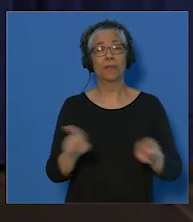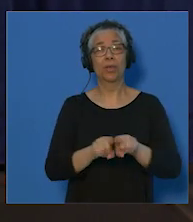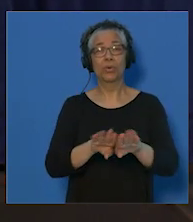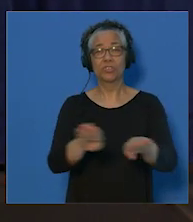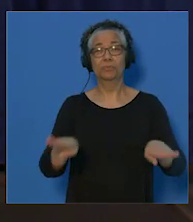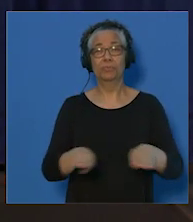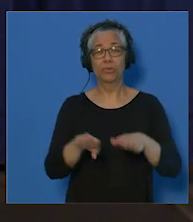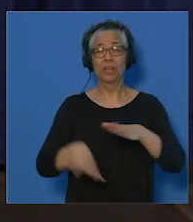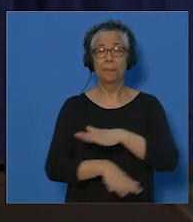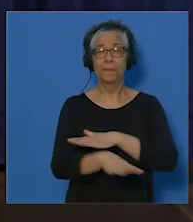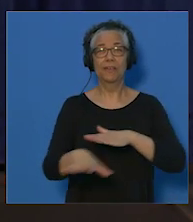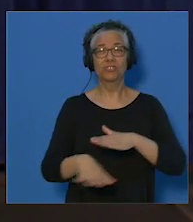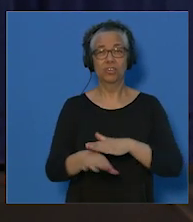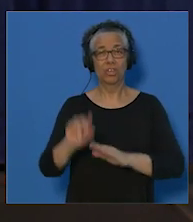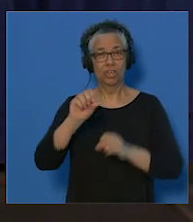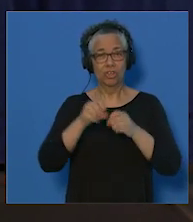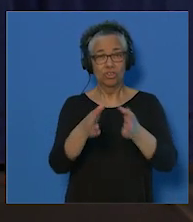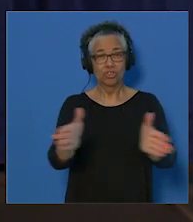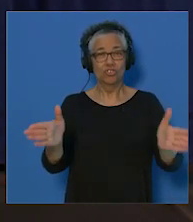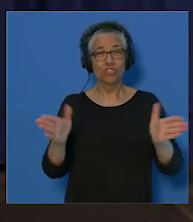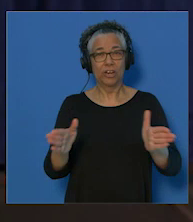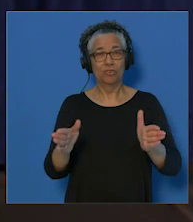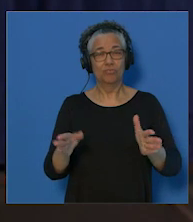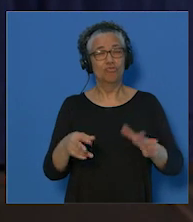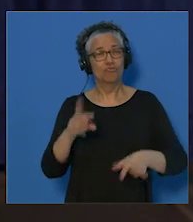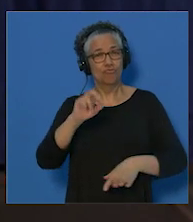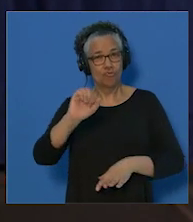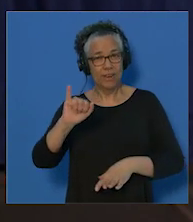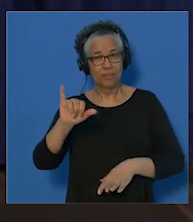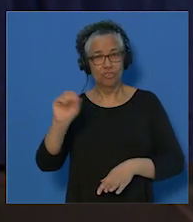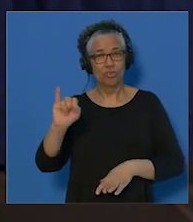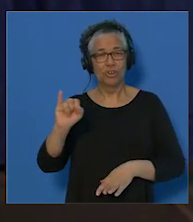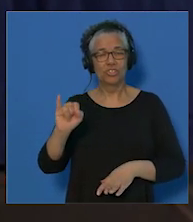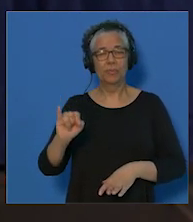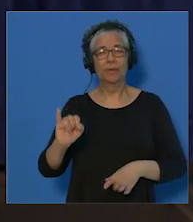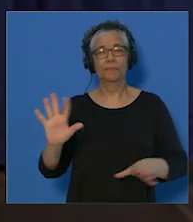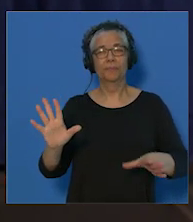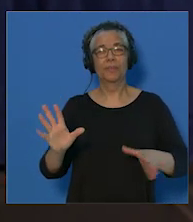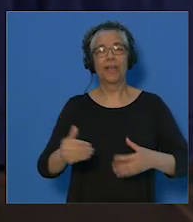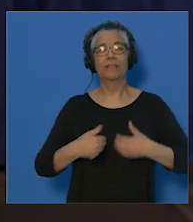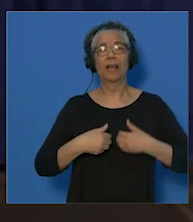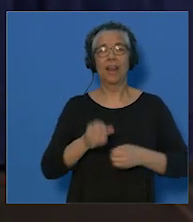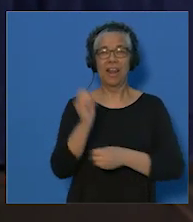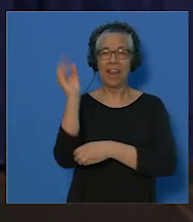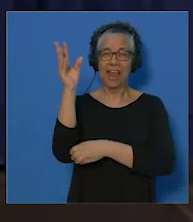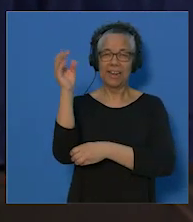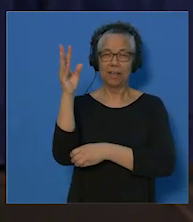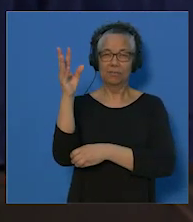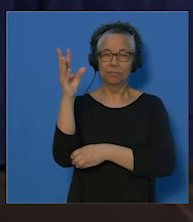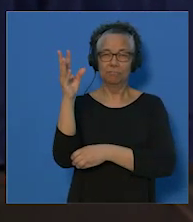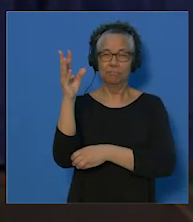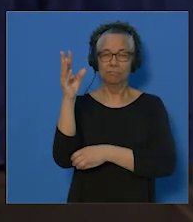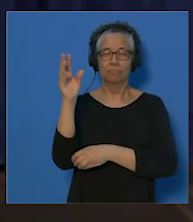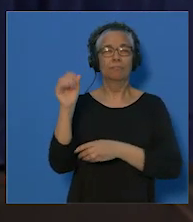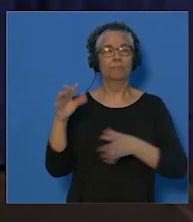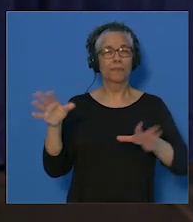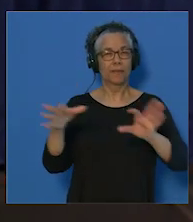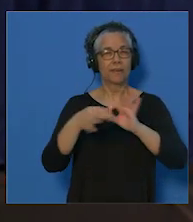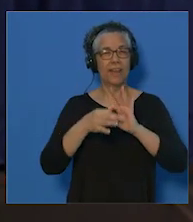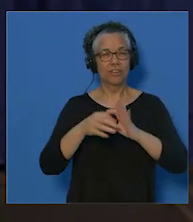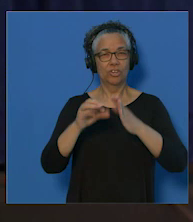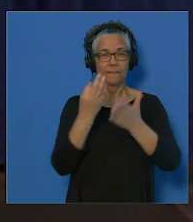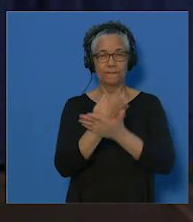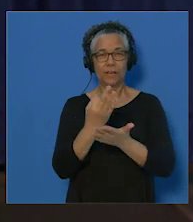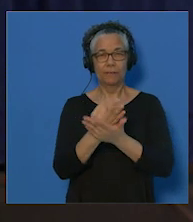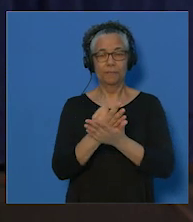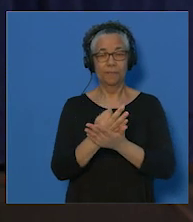General Reinsurance will be launching a Lighthouse Connect Fund to raise monies to purchase free laptops for public school students. Legal and General